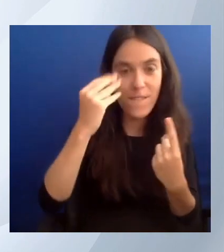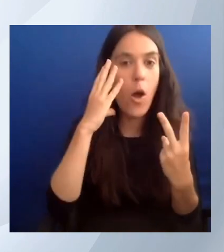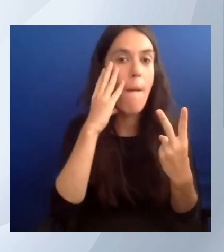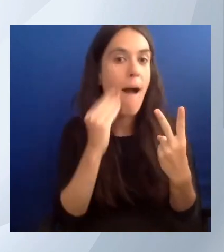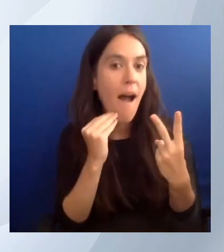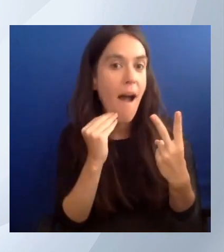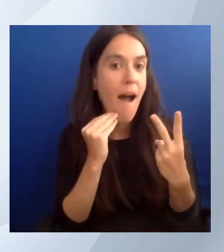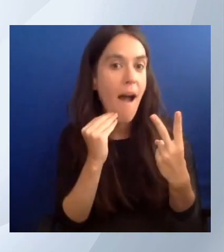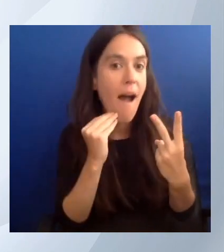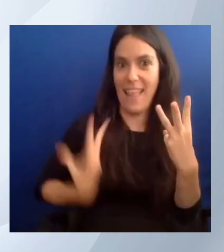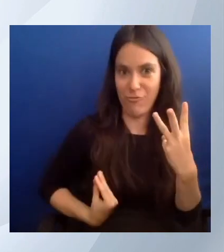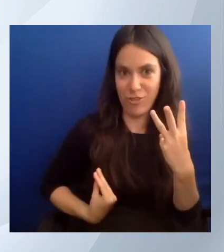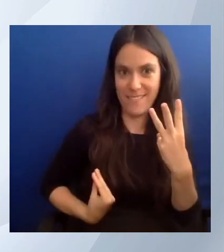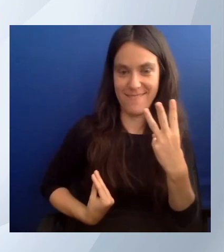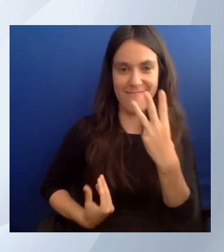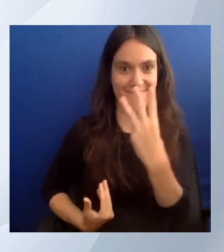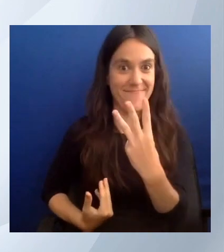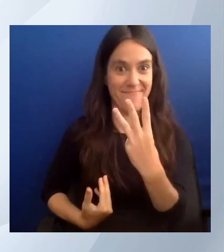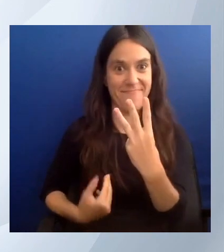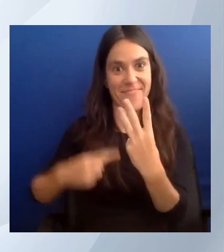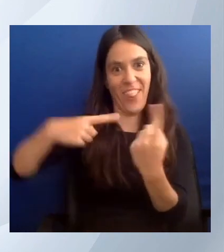Lair.